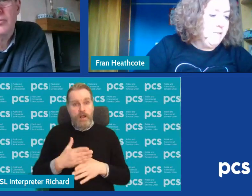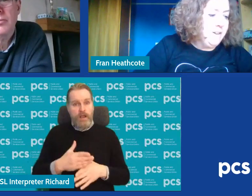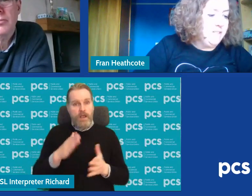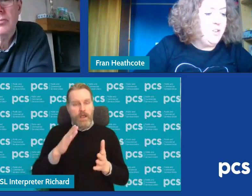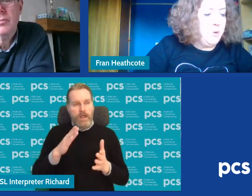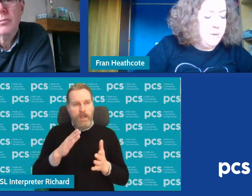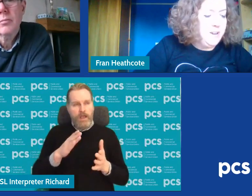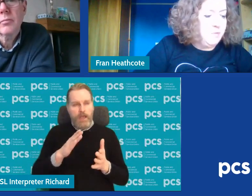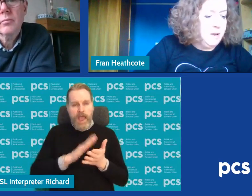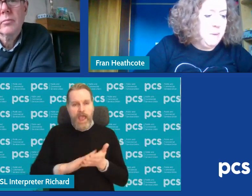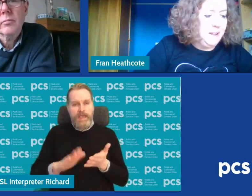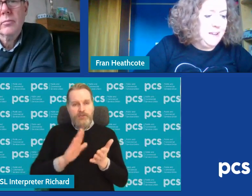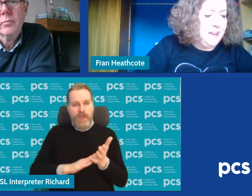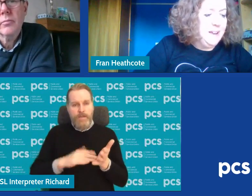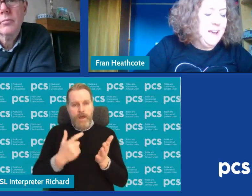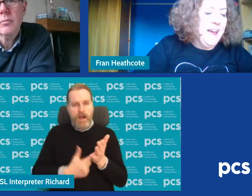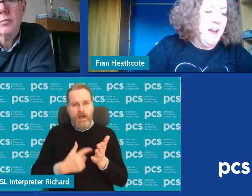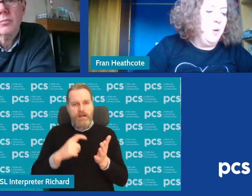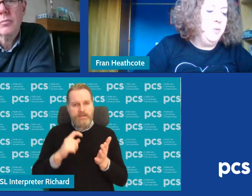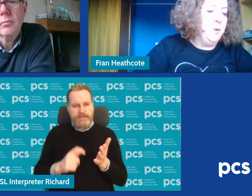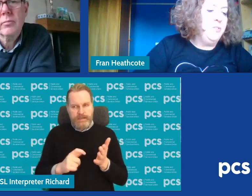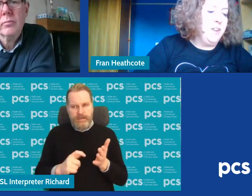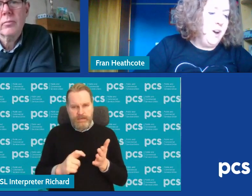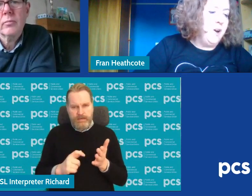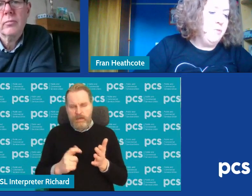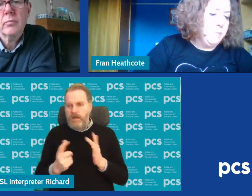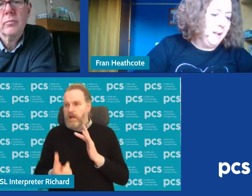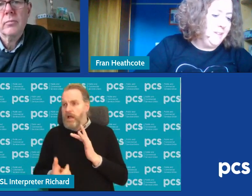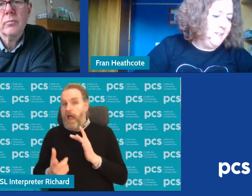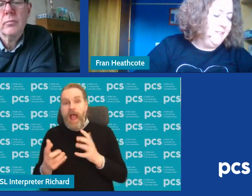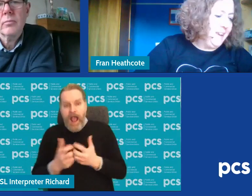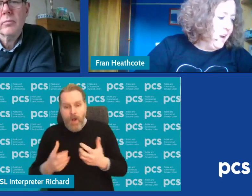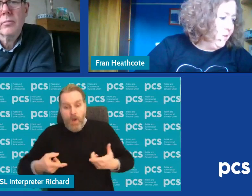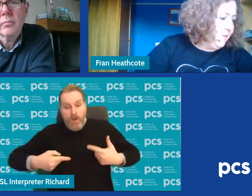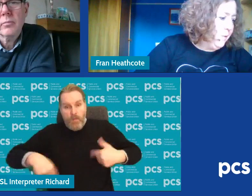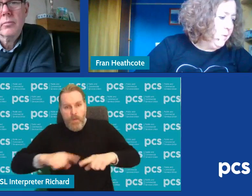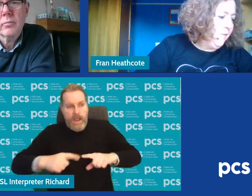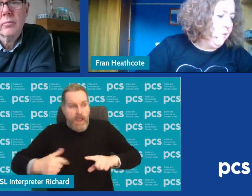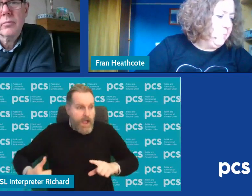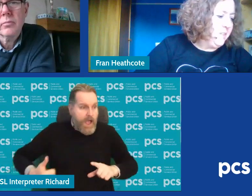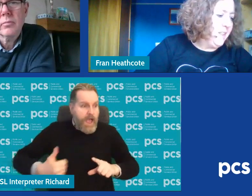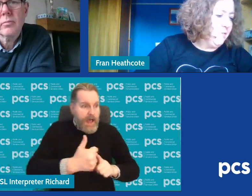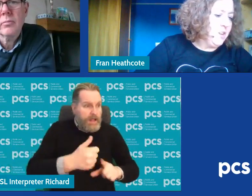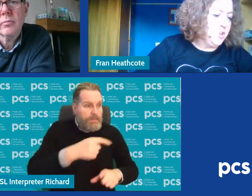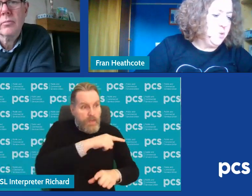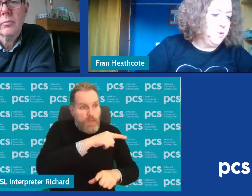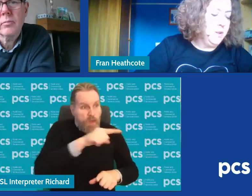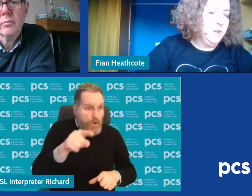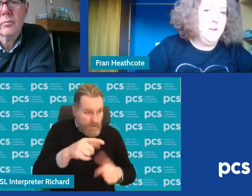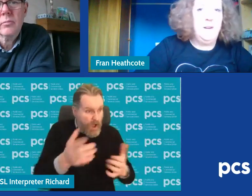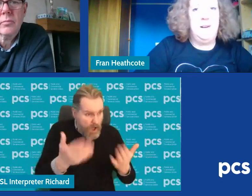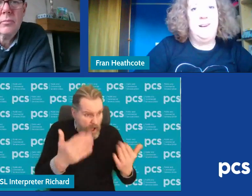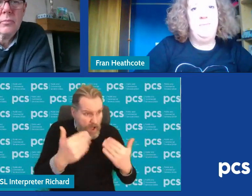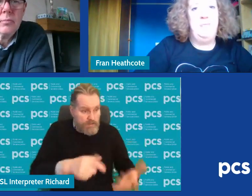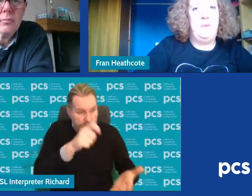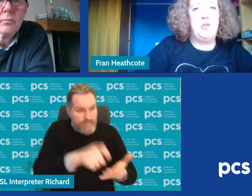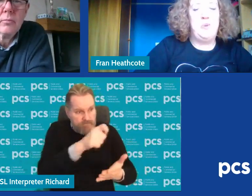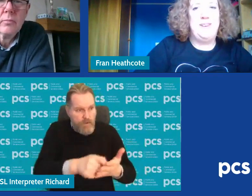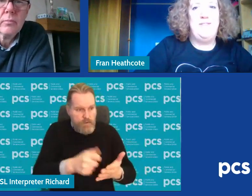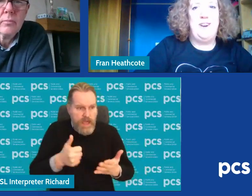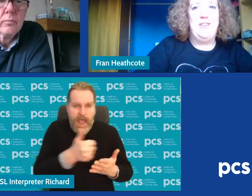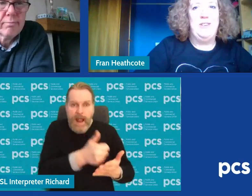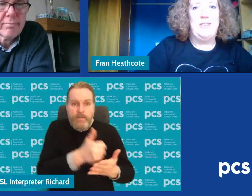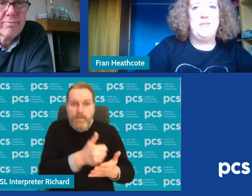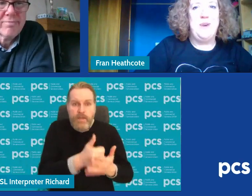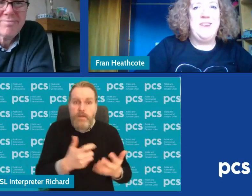other areas that don't need to reballot yet help those that are reballoting to get over the 50% threshold? I'm sure we